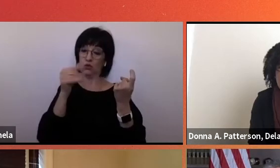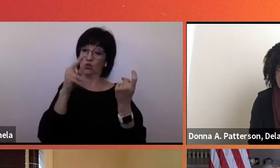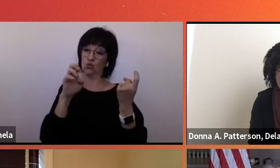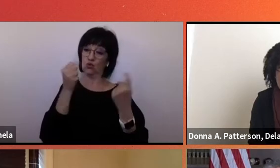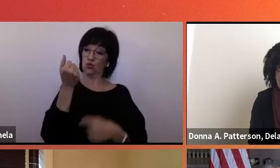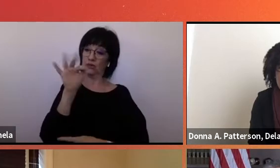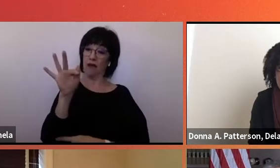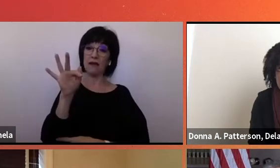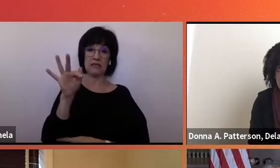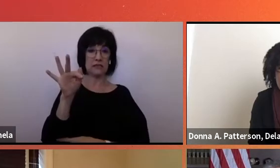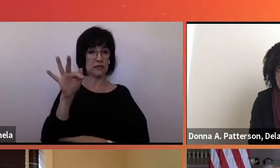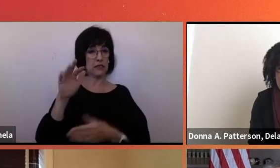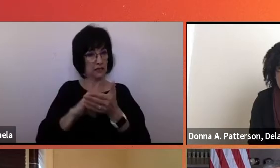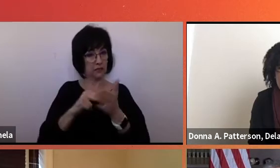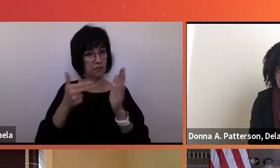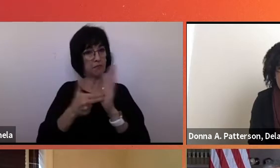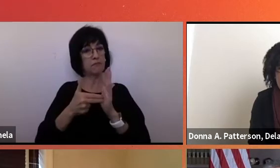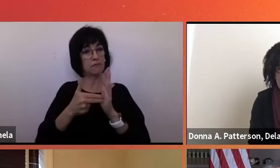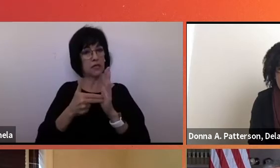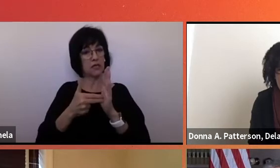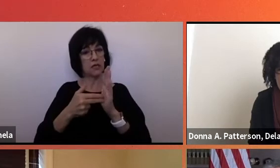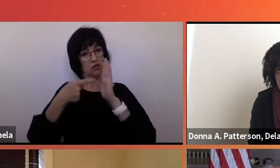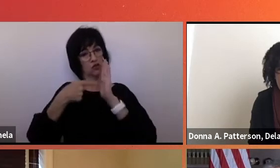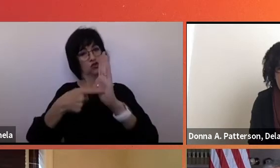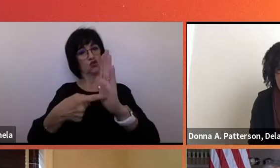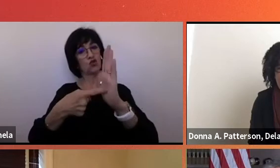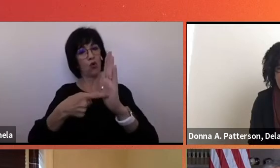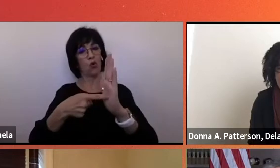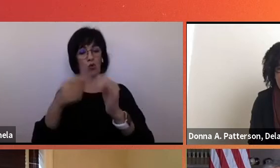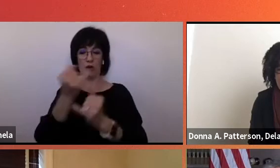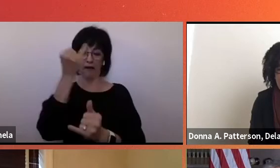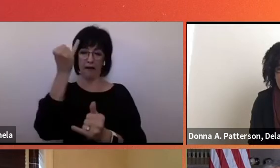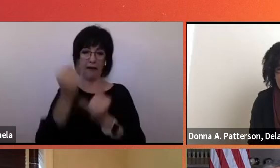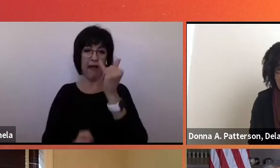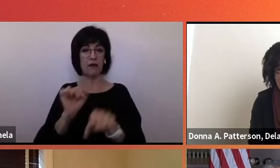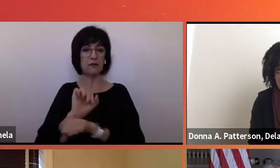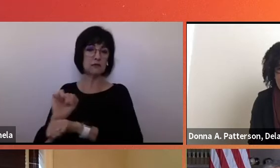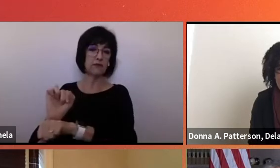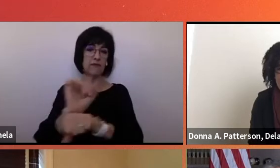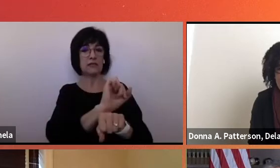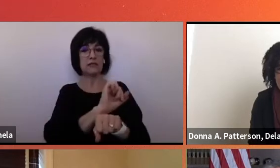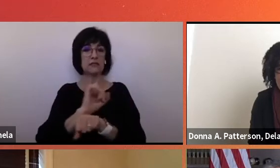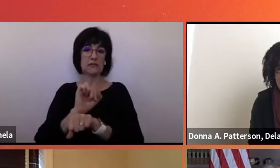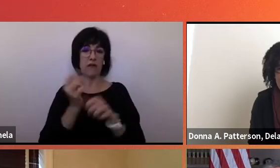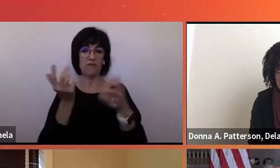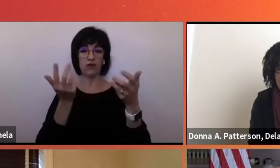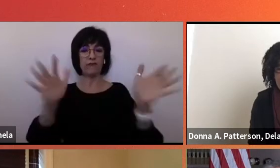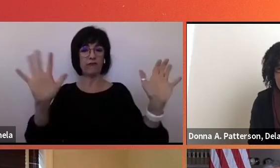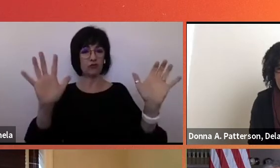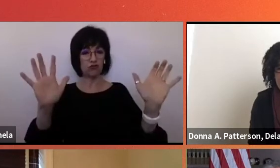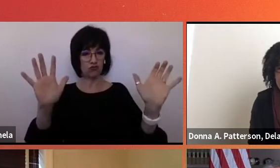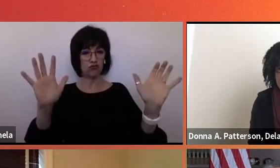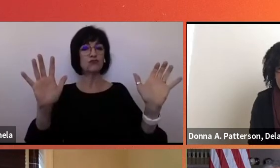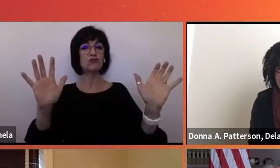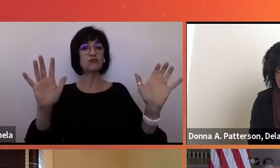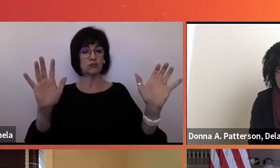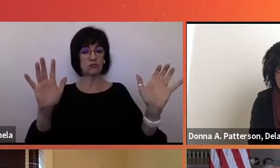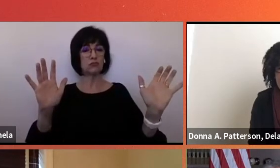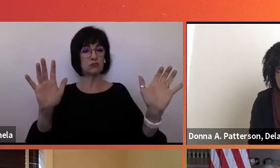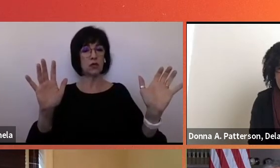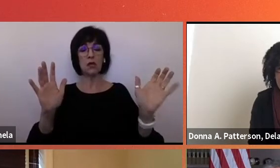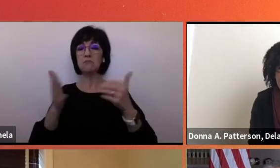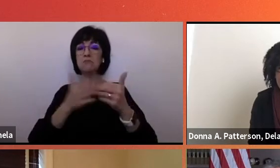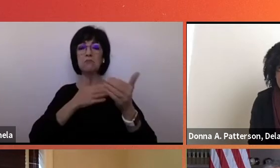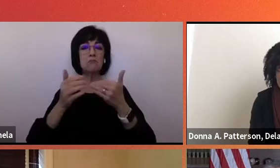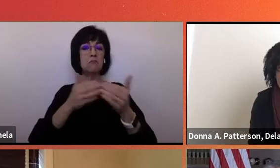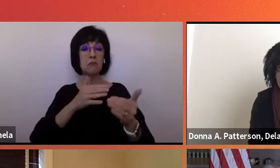think everyone has bought into that, regardless of the 13th Amendment or whether it was an executive order or whatever. Everyone has